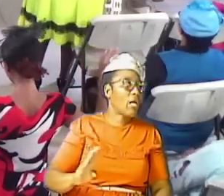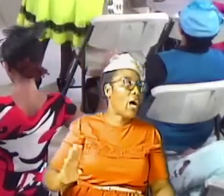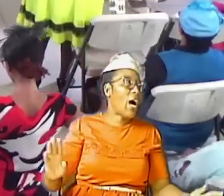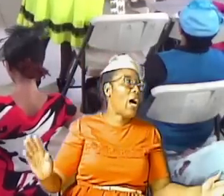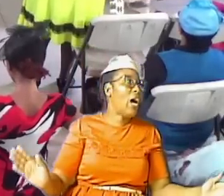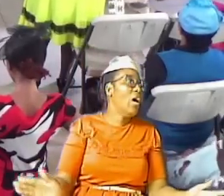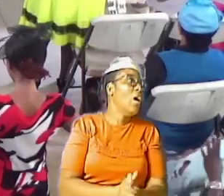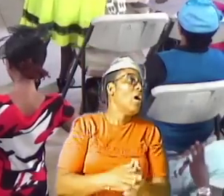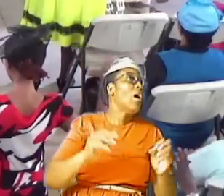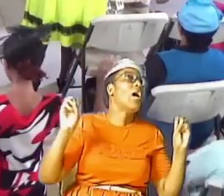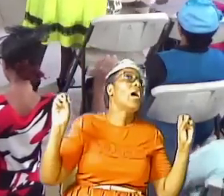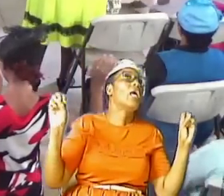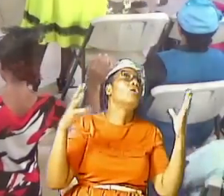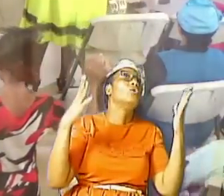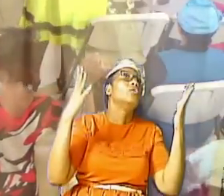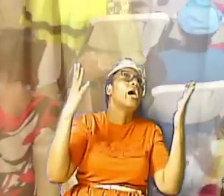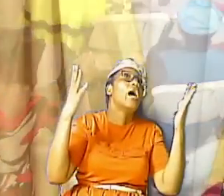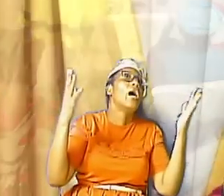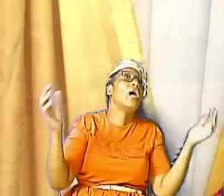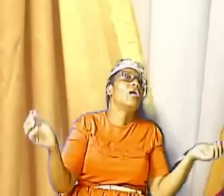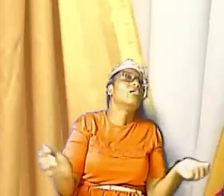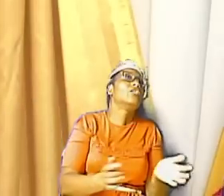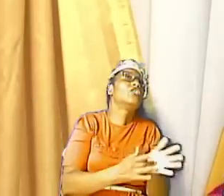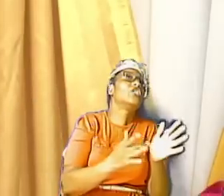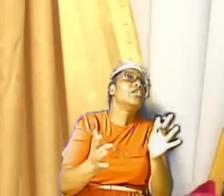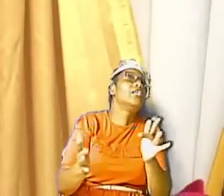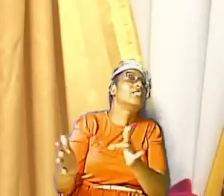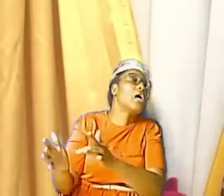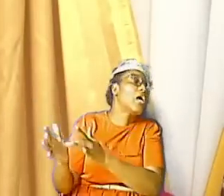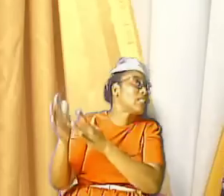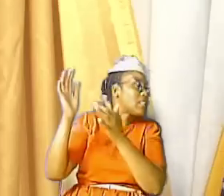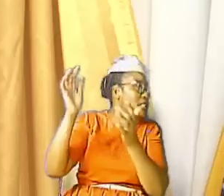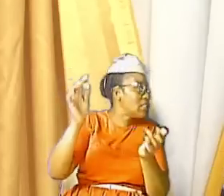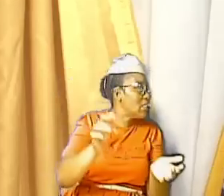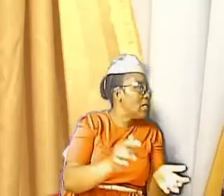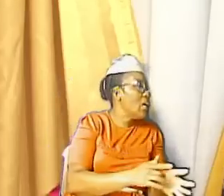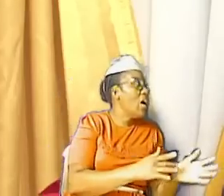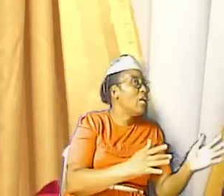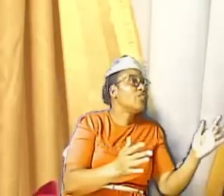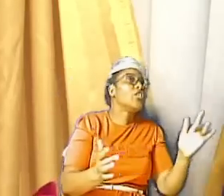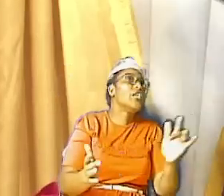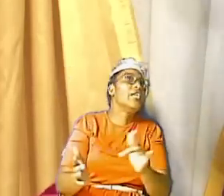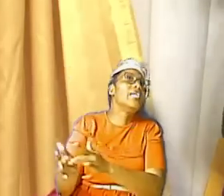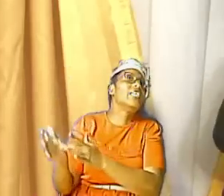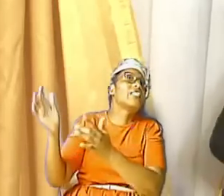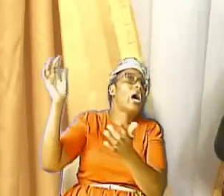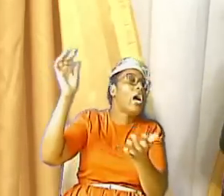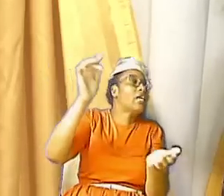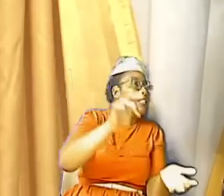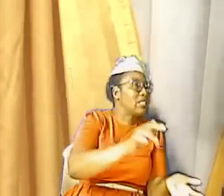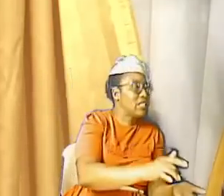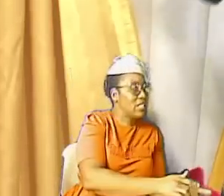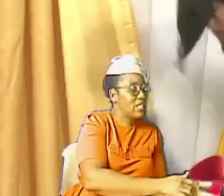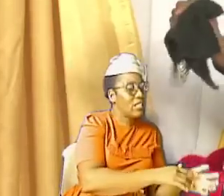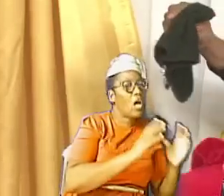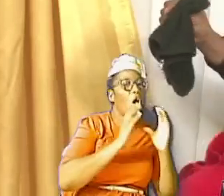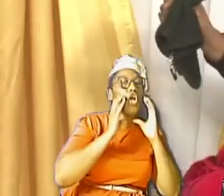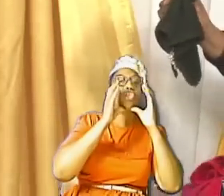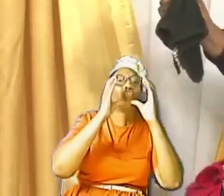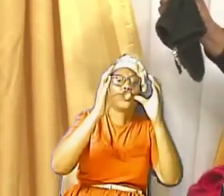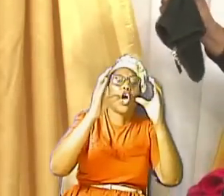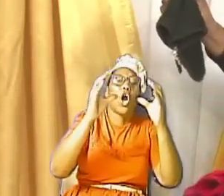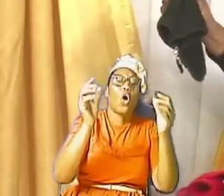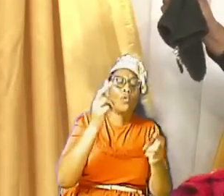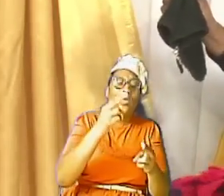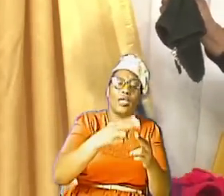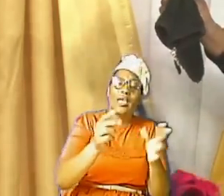God. Praise God. Praise God. Shout his name, somebody. Shout